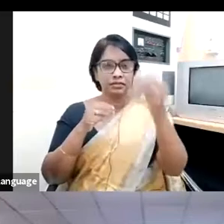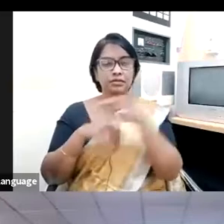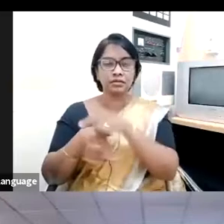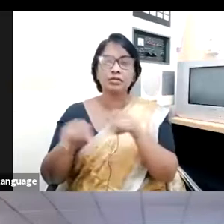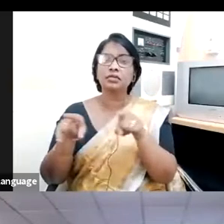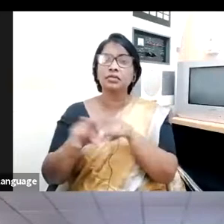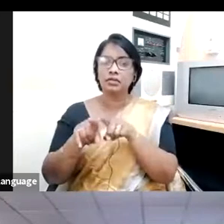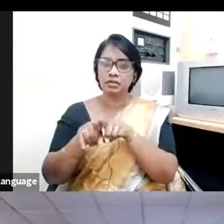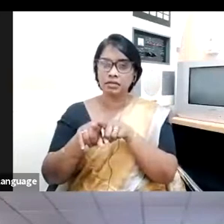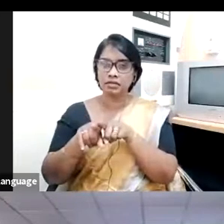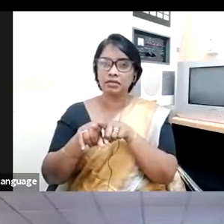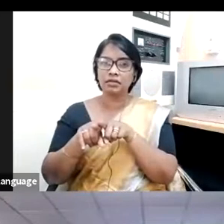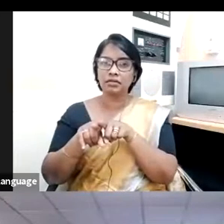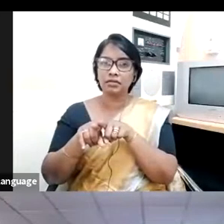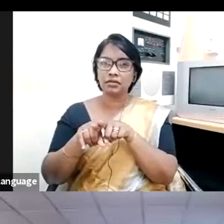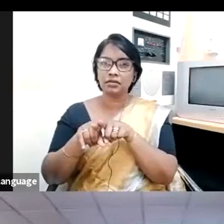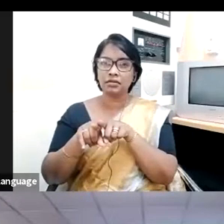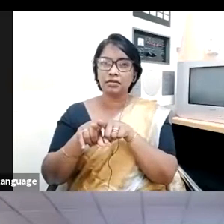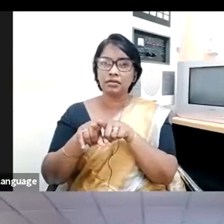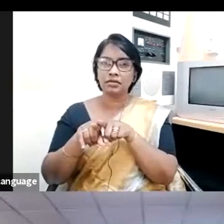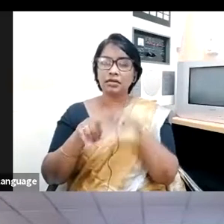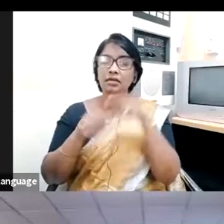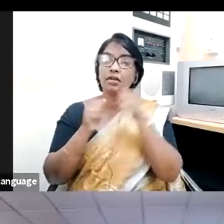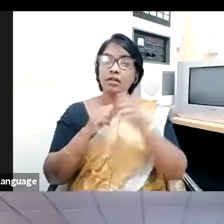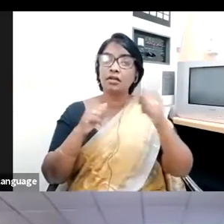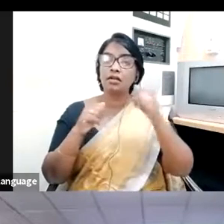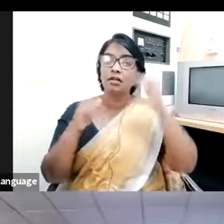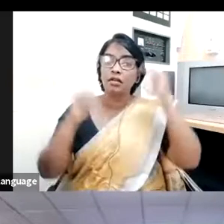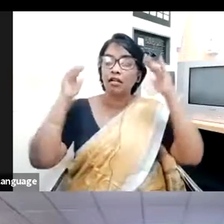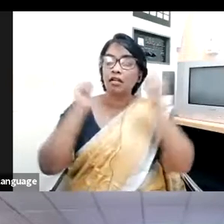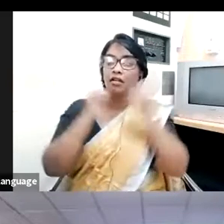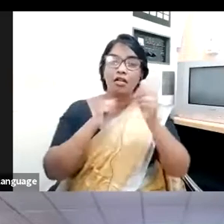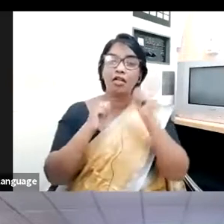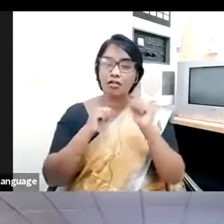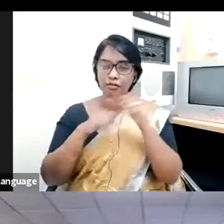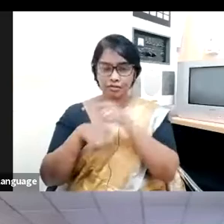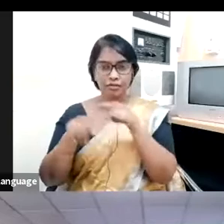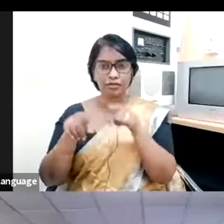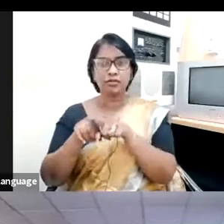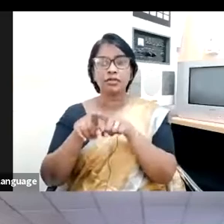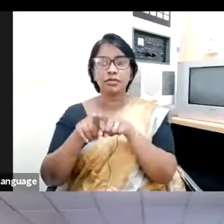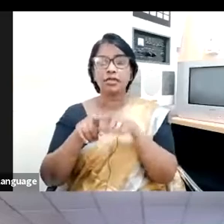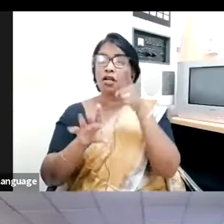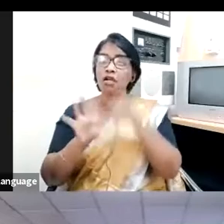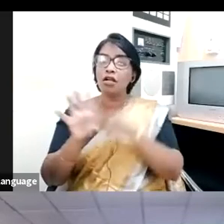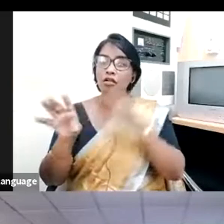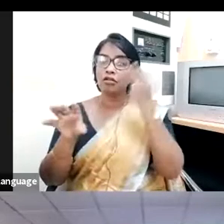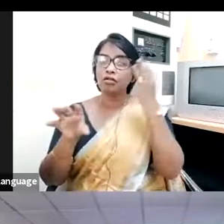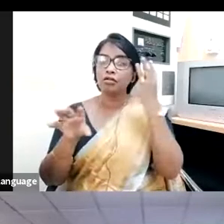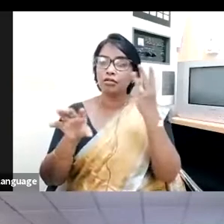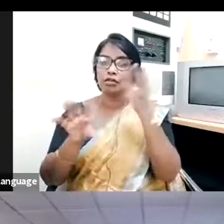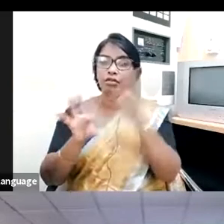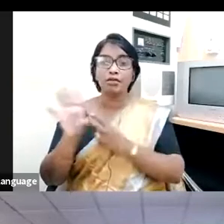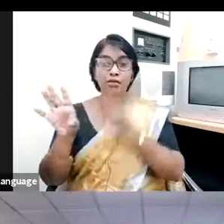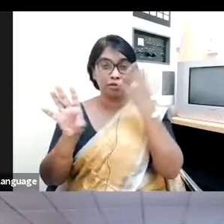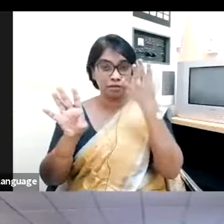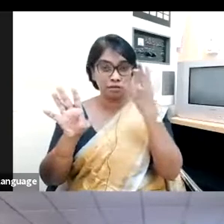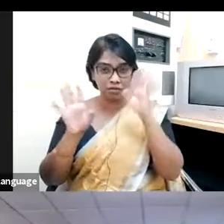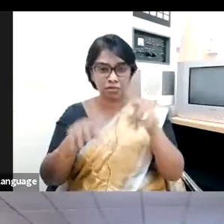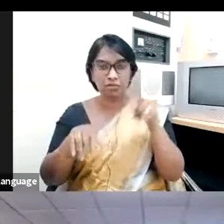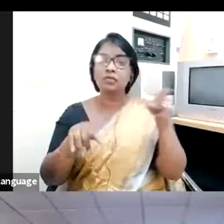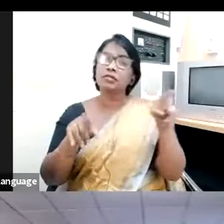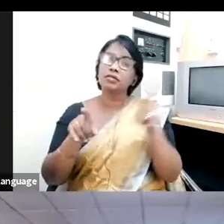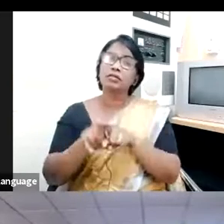1.5 degrees centigrade. Now, if you are 3 years away from a code red, then you don't put targets